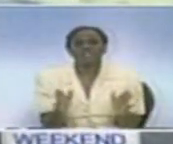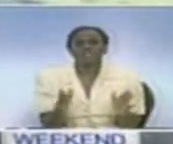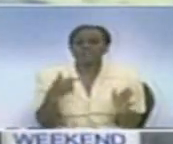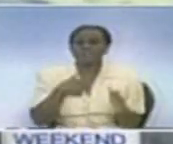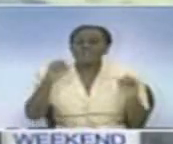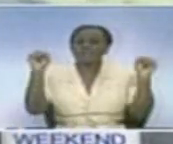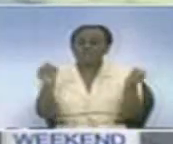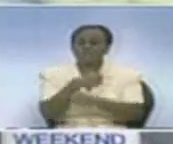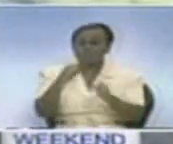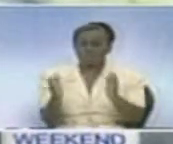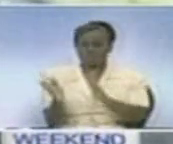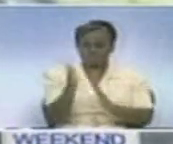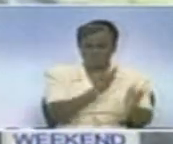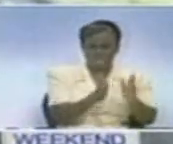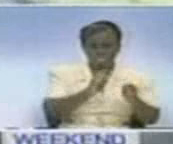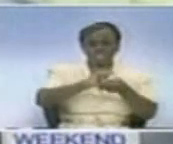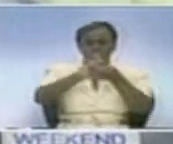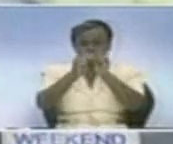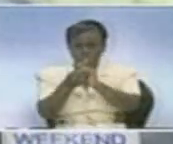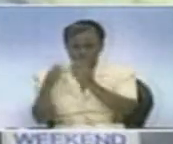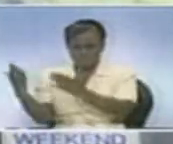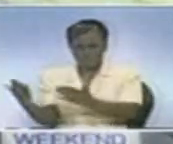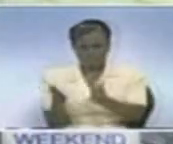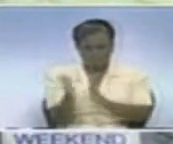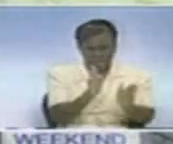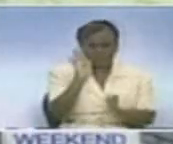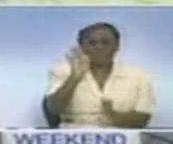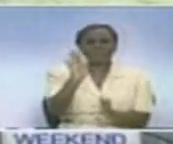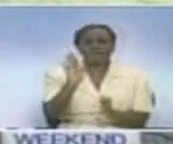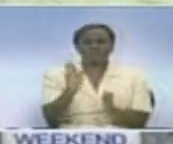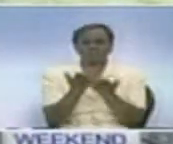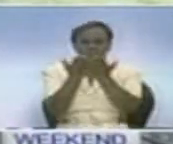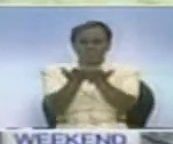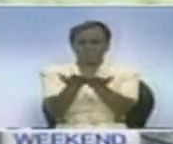Singeweza kubadilisha nia yao, walinete mpango ile walikuwa wamepanga kwa meza.